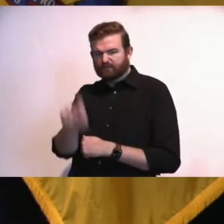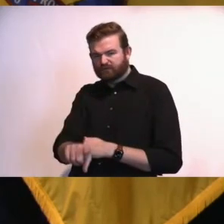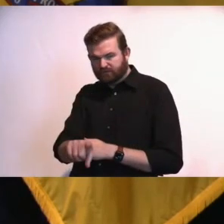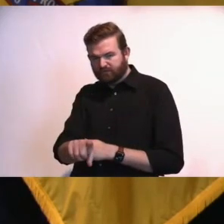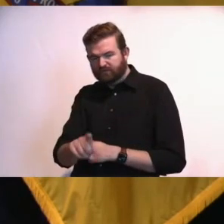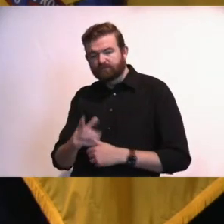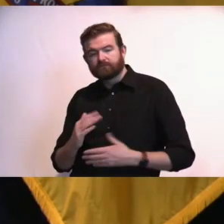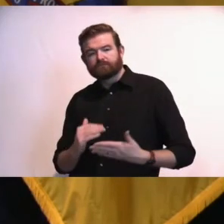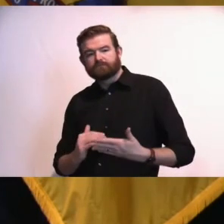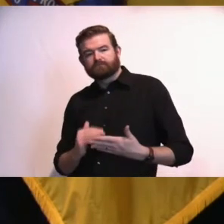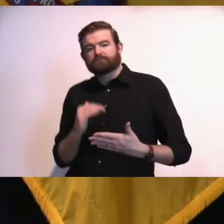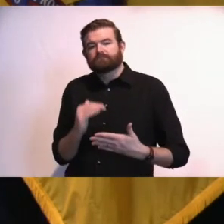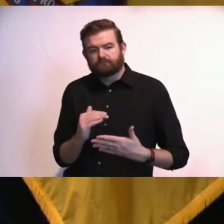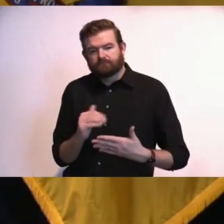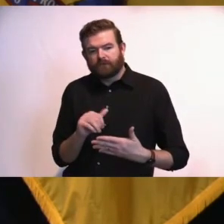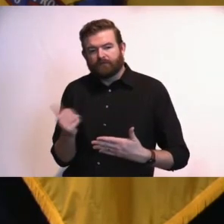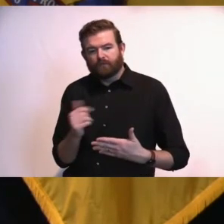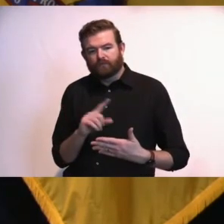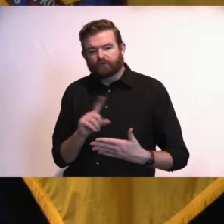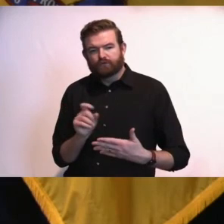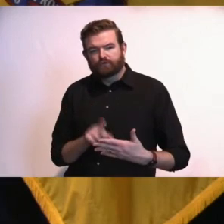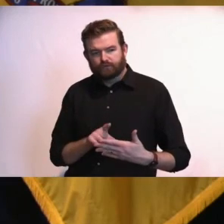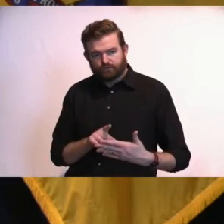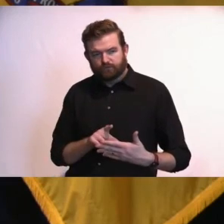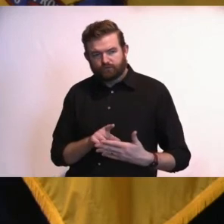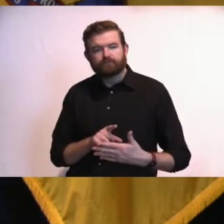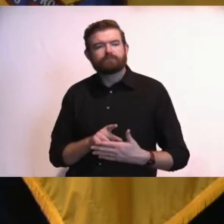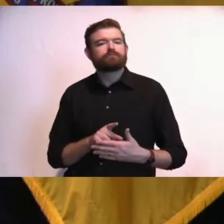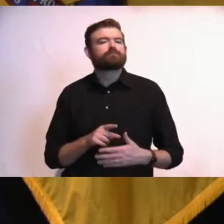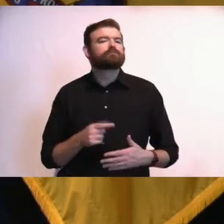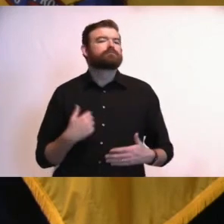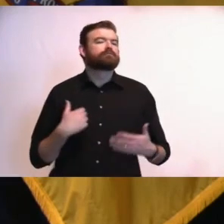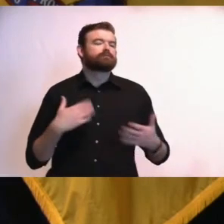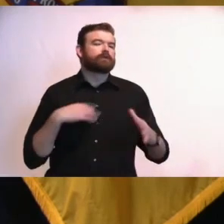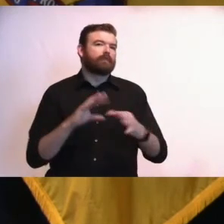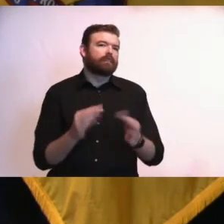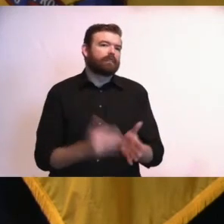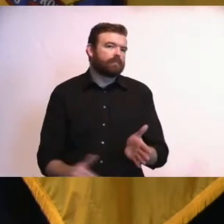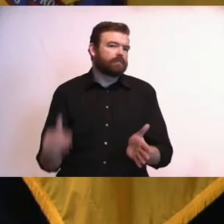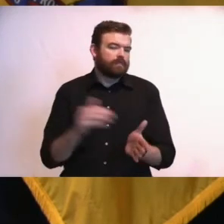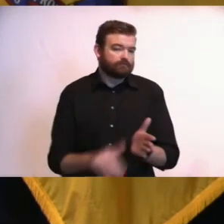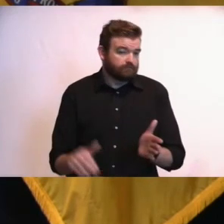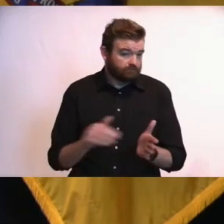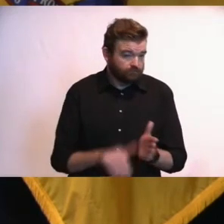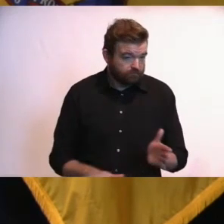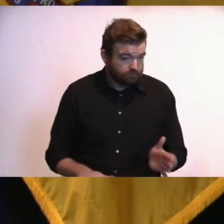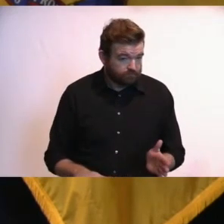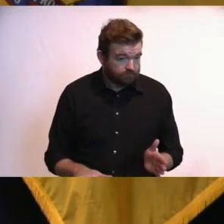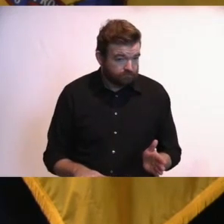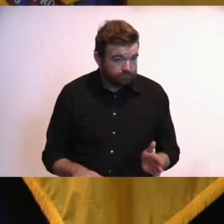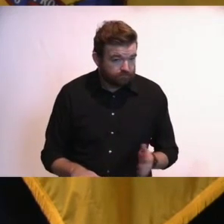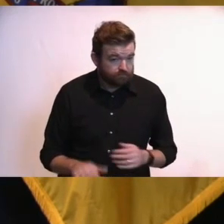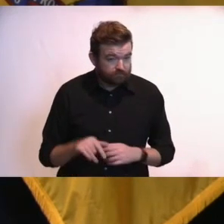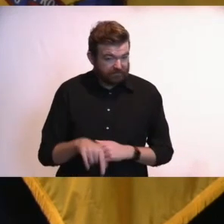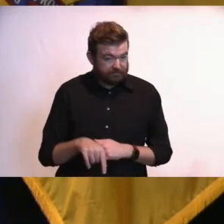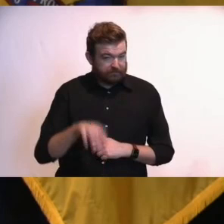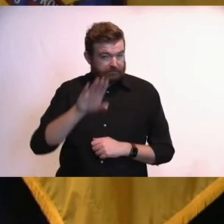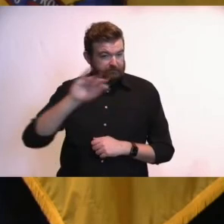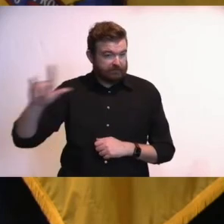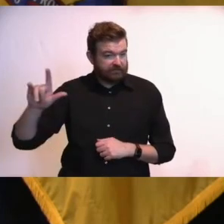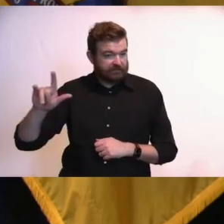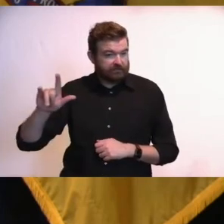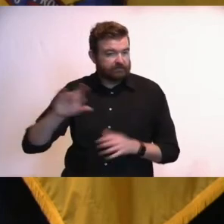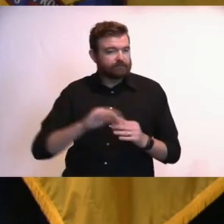Again, as you all have heard me say before, commenting on a specific bill that's not yet on our desk is not